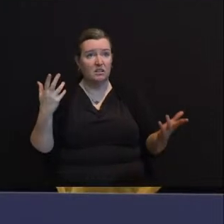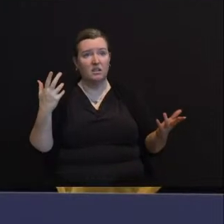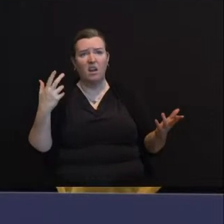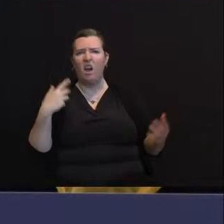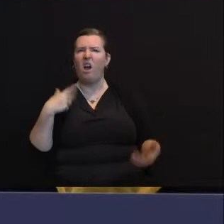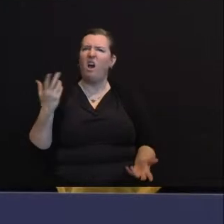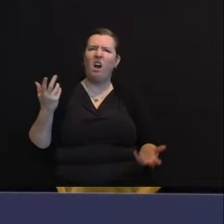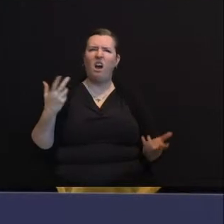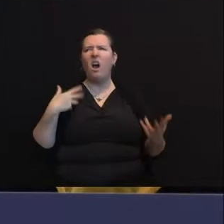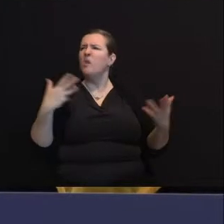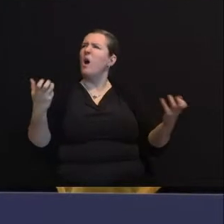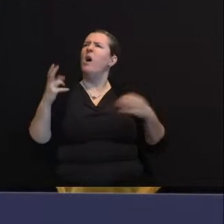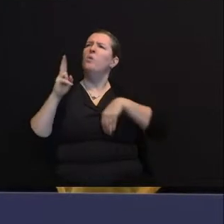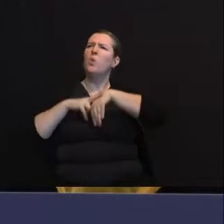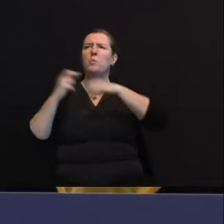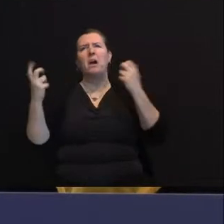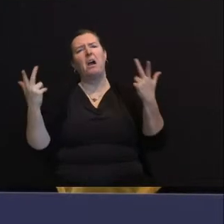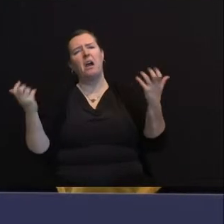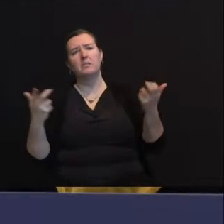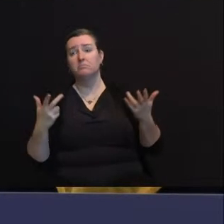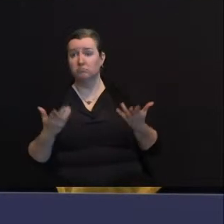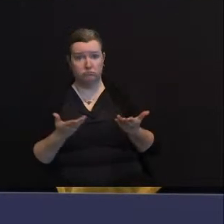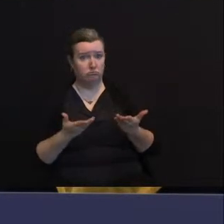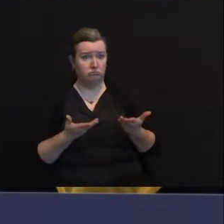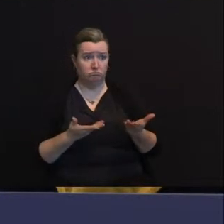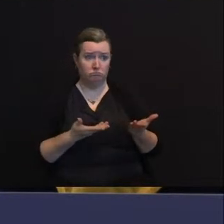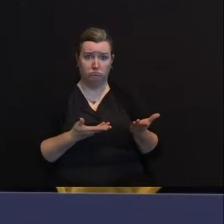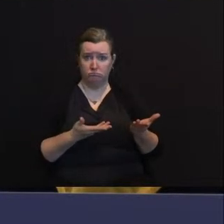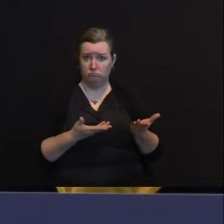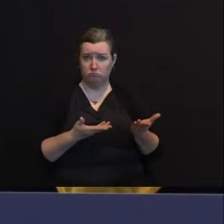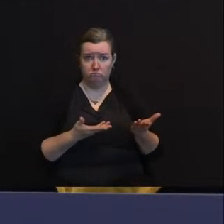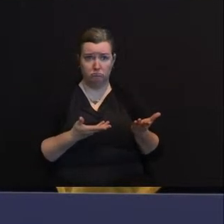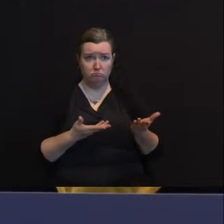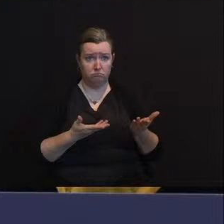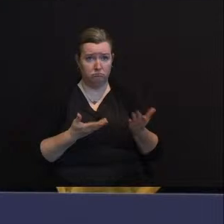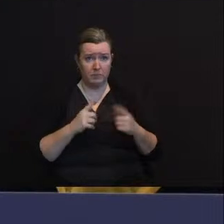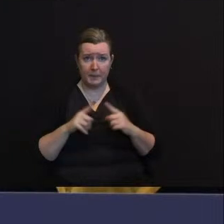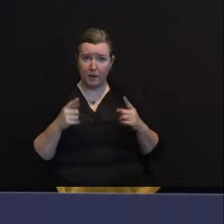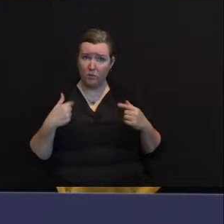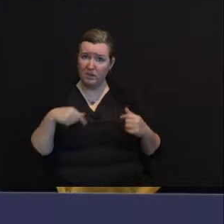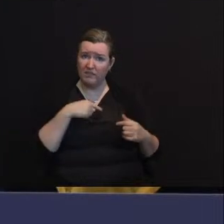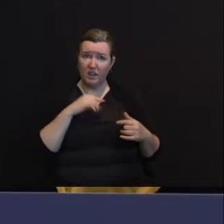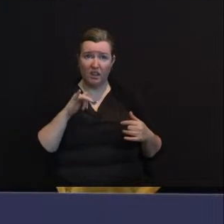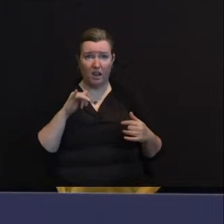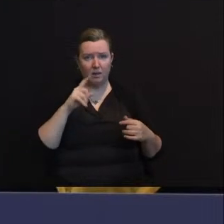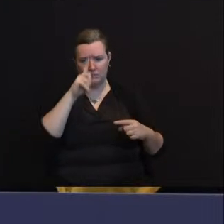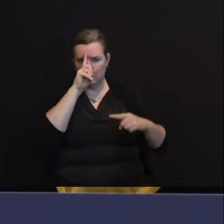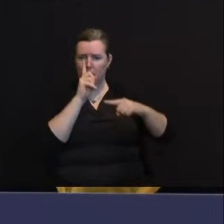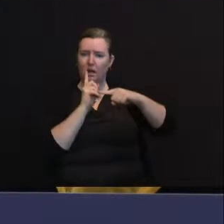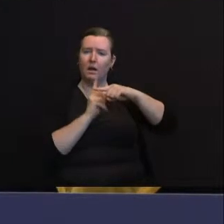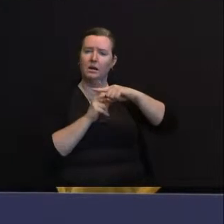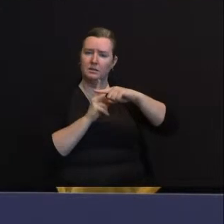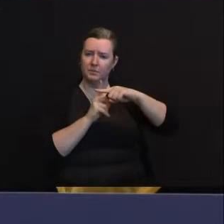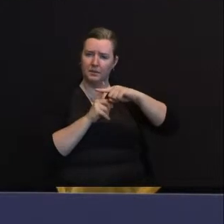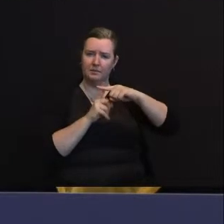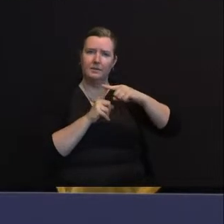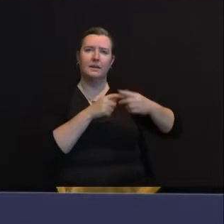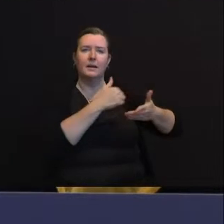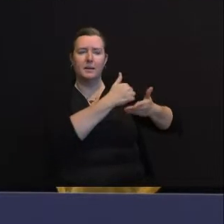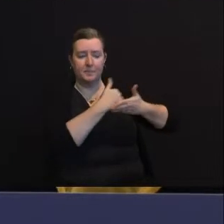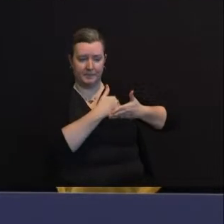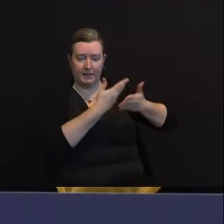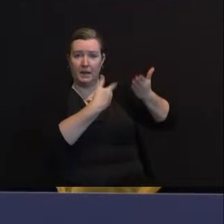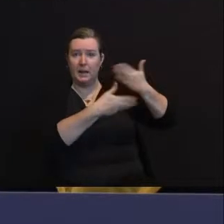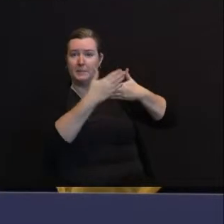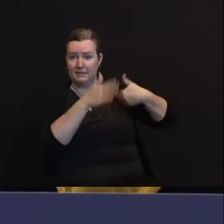that's what it is. But with the optimism that we have, that help is on the way, we'll get through the